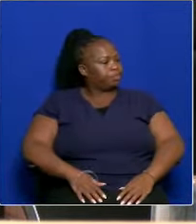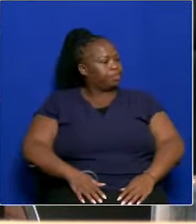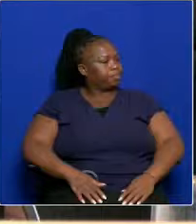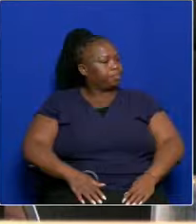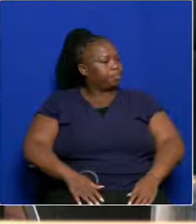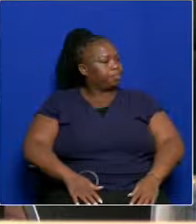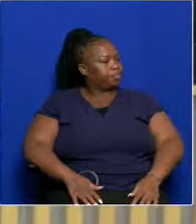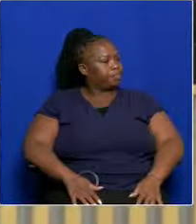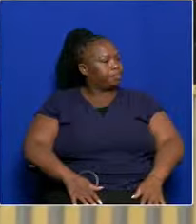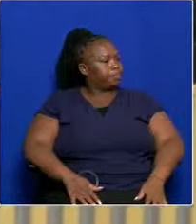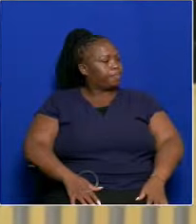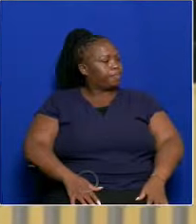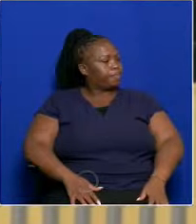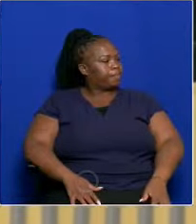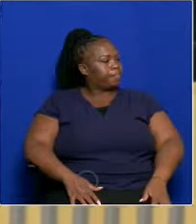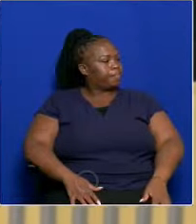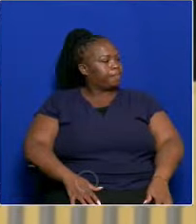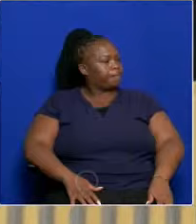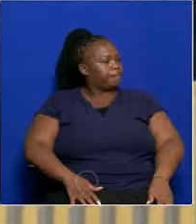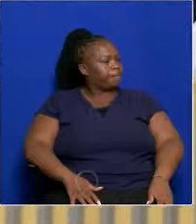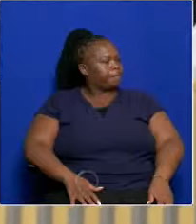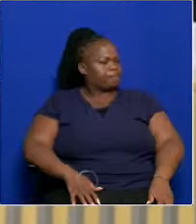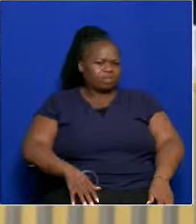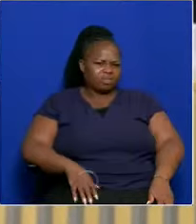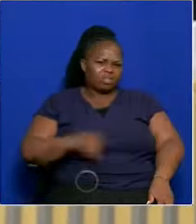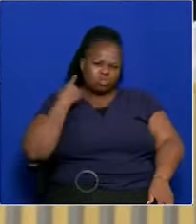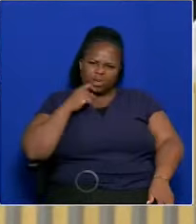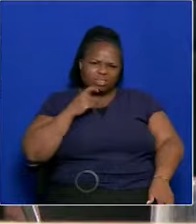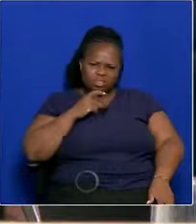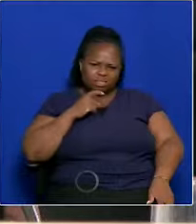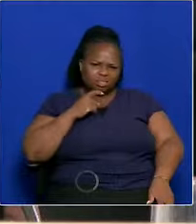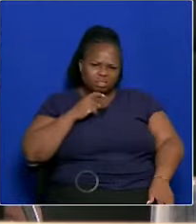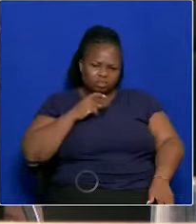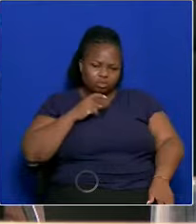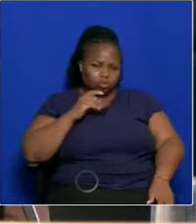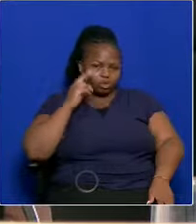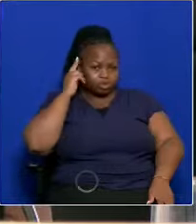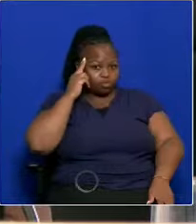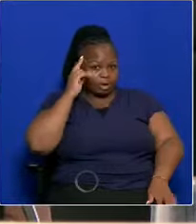I think it is actually white, not gray. I